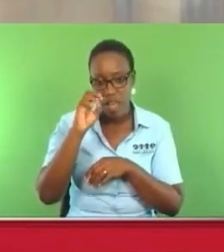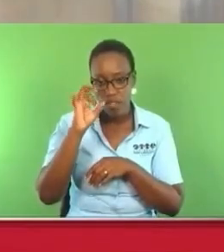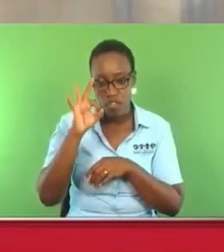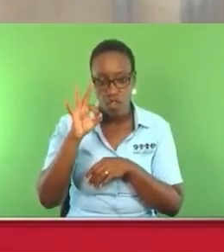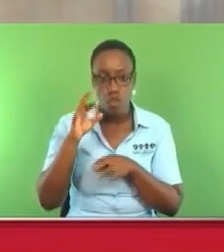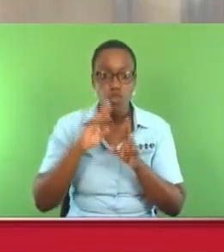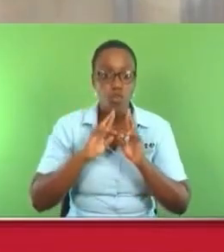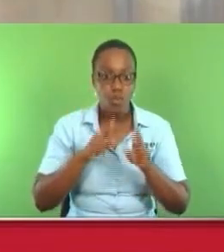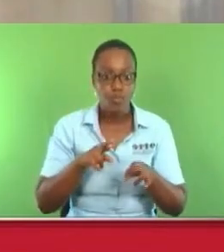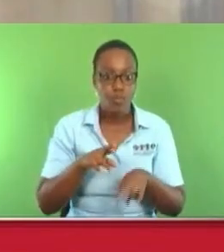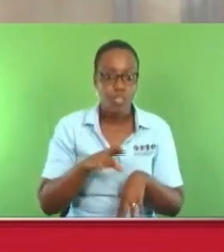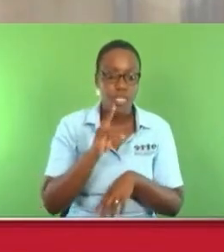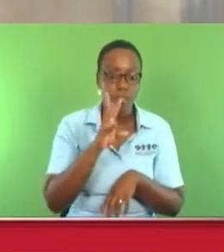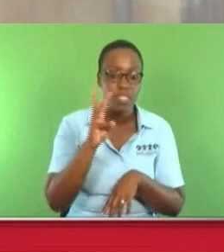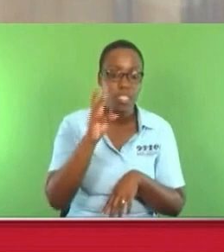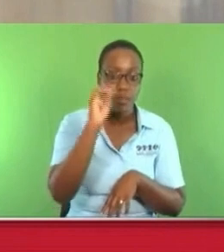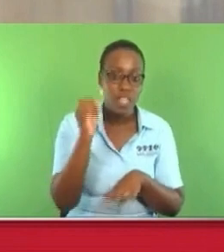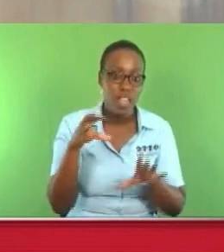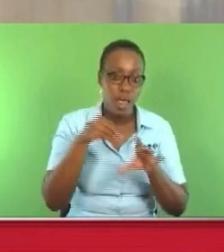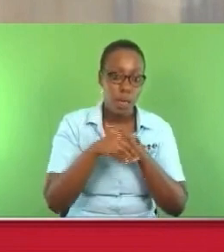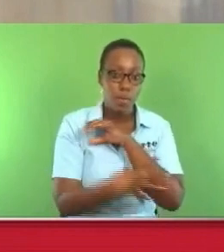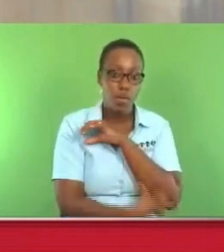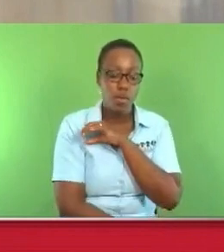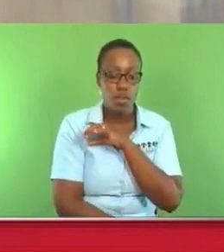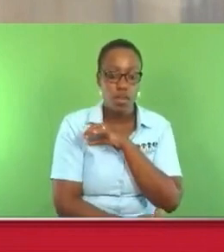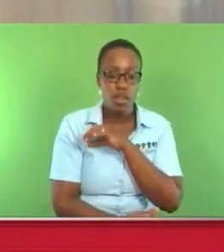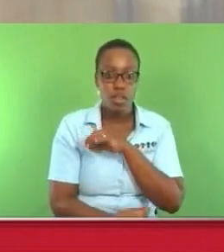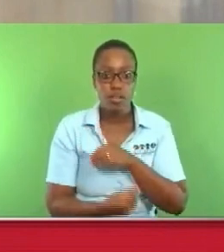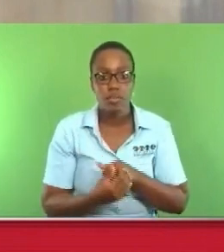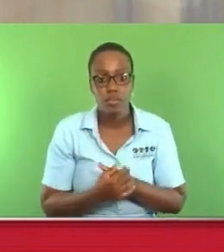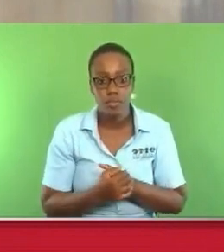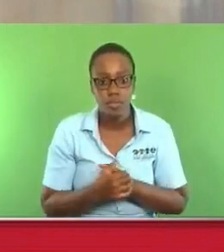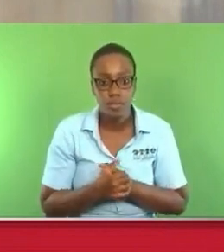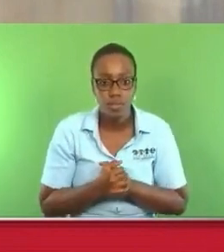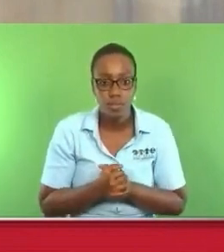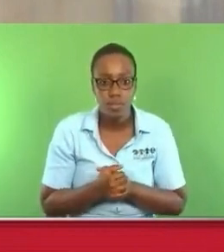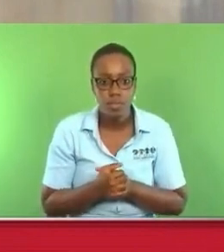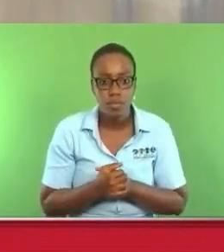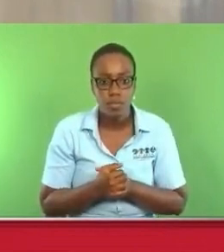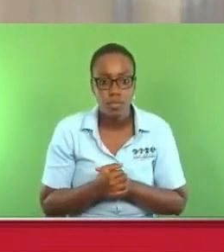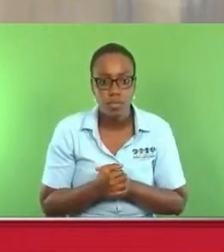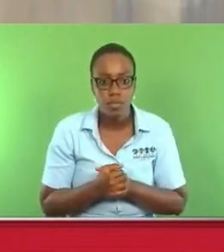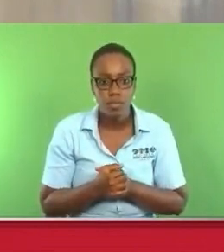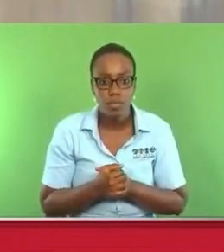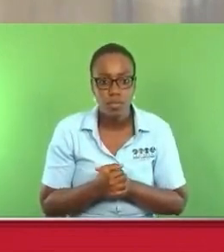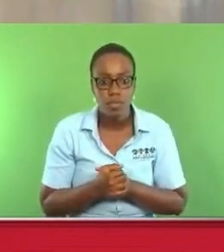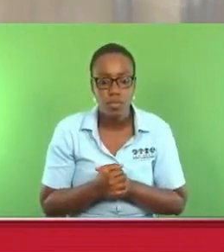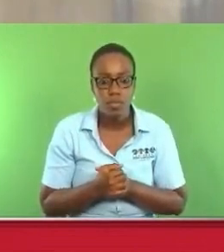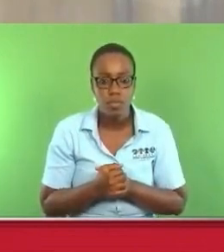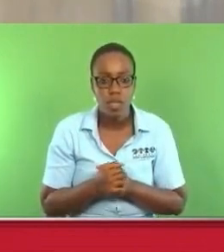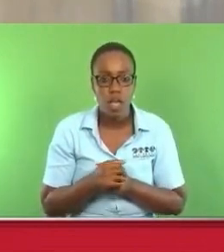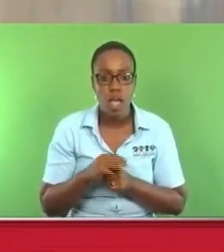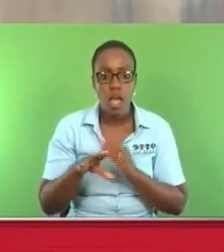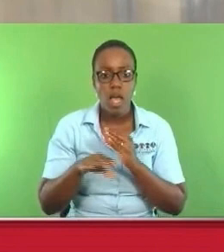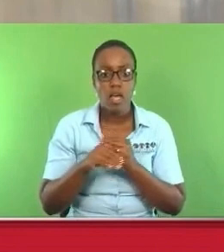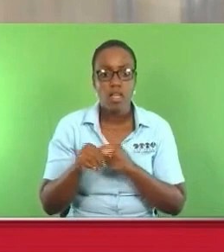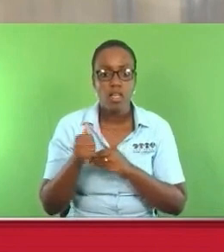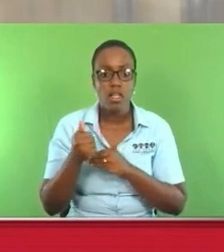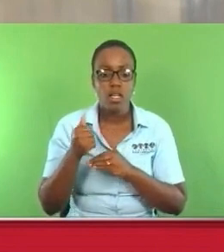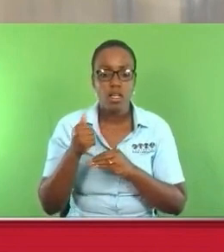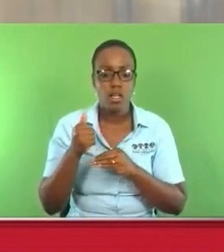70% were living in poverty, 1% of those were indigent, and indigent entails living in a level of poverty in which real